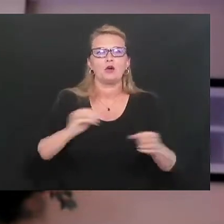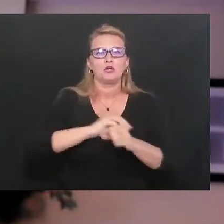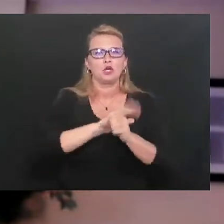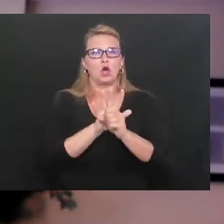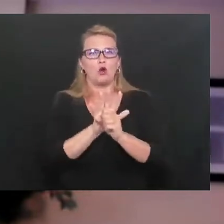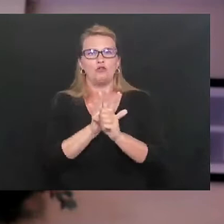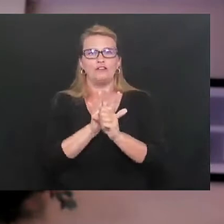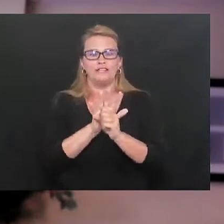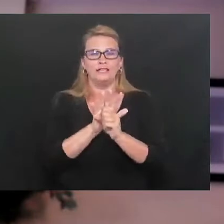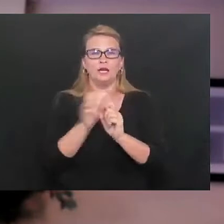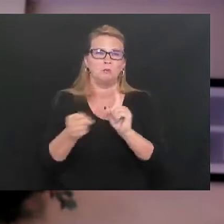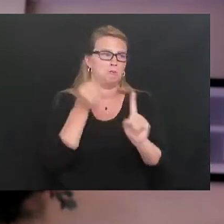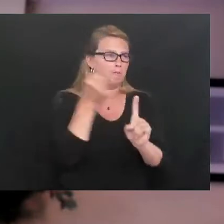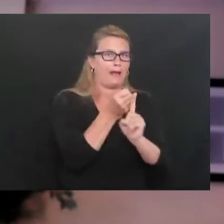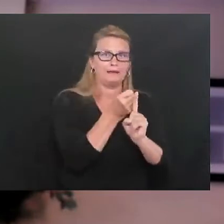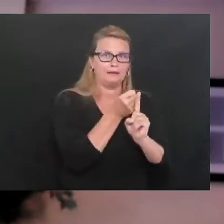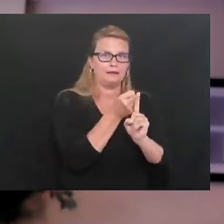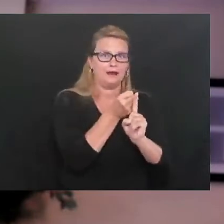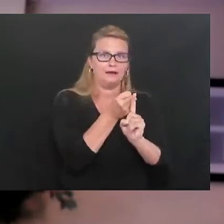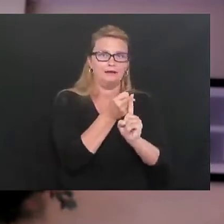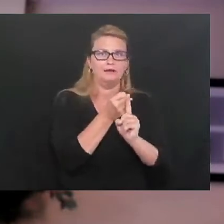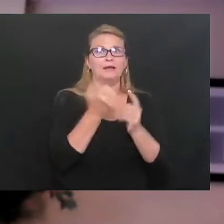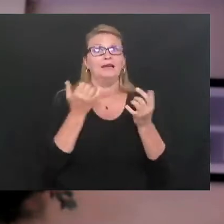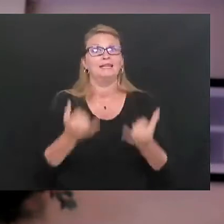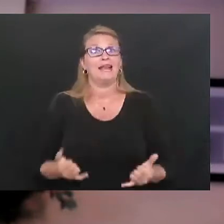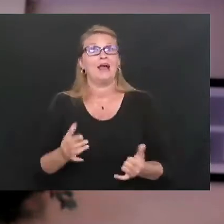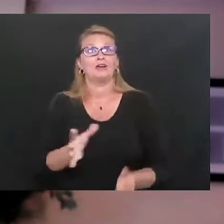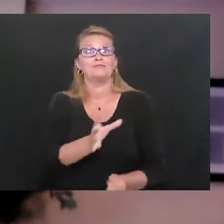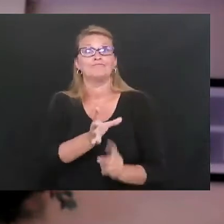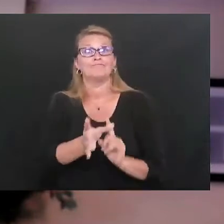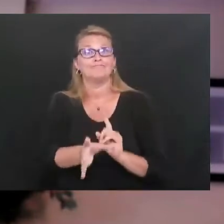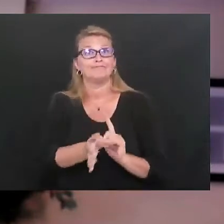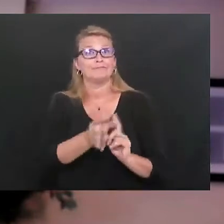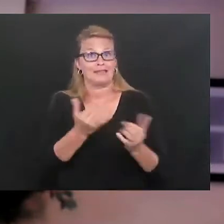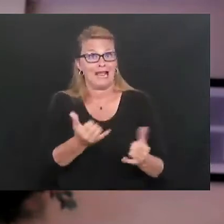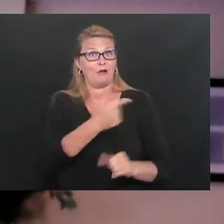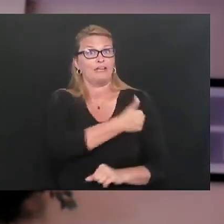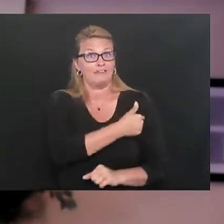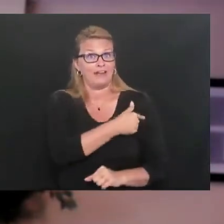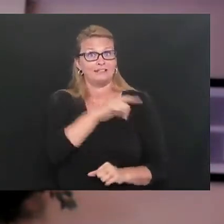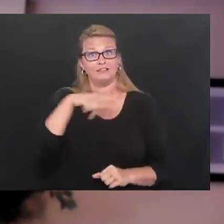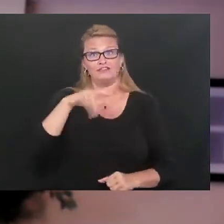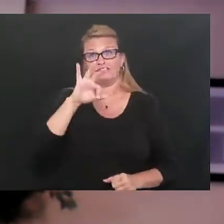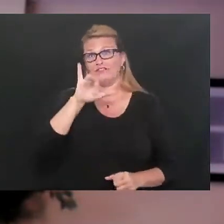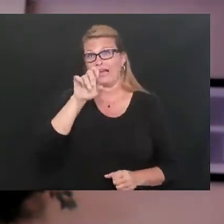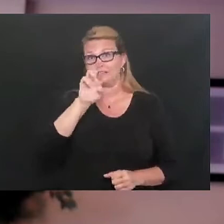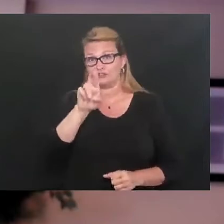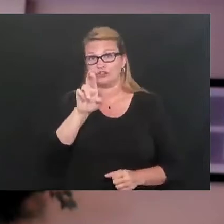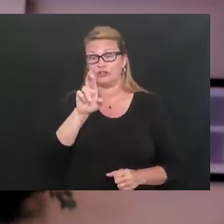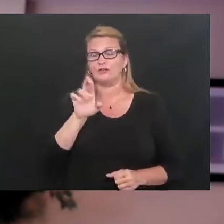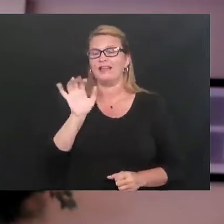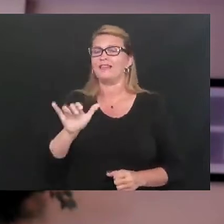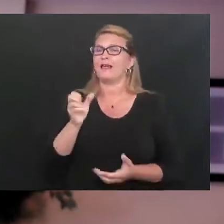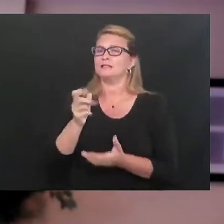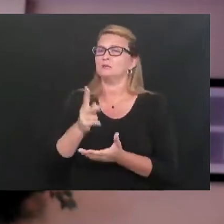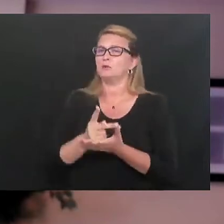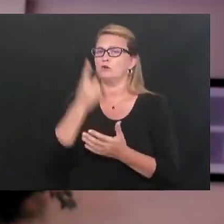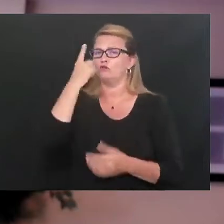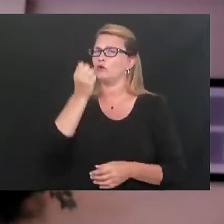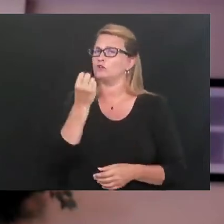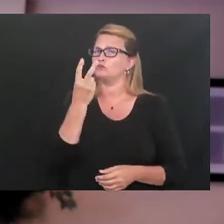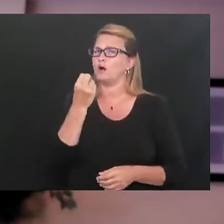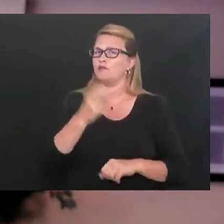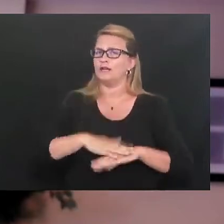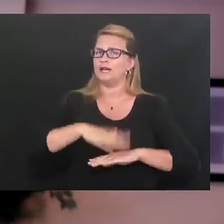them vaccinated. And right now with the Pfizer vaccine, which is the one that's approved, and pretty soon we should see that also